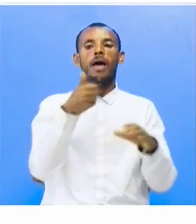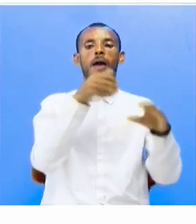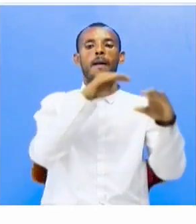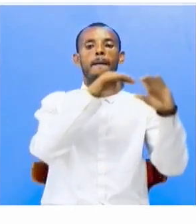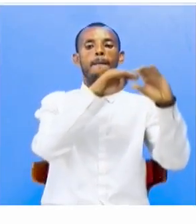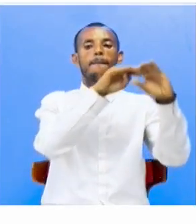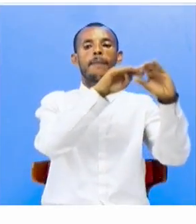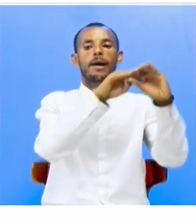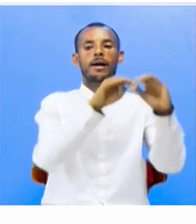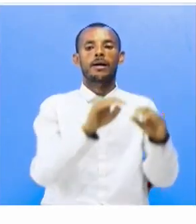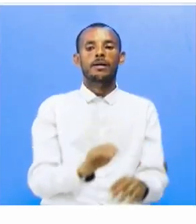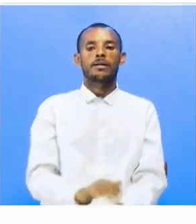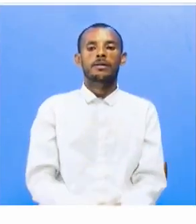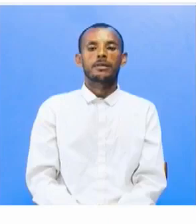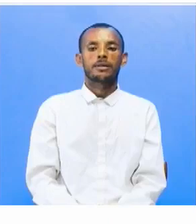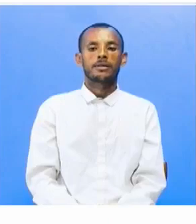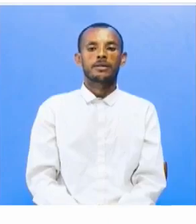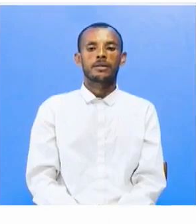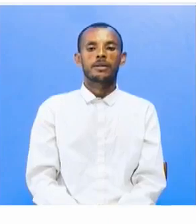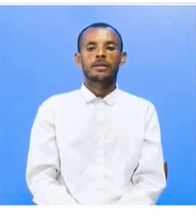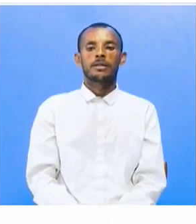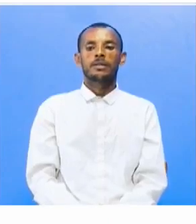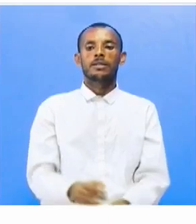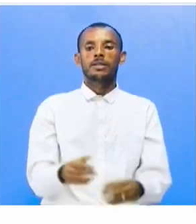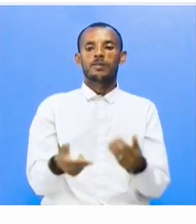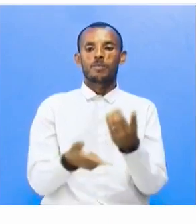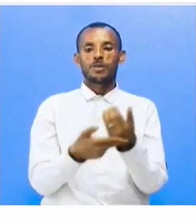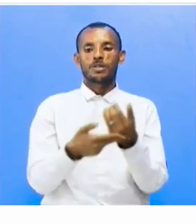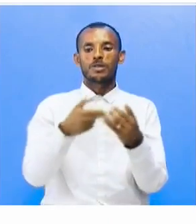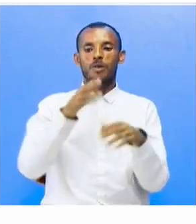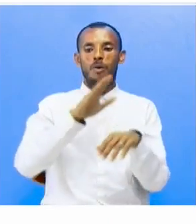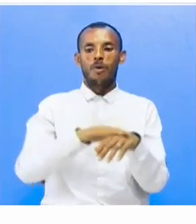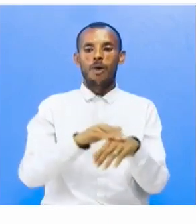Deposit on a bank